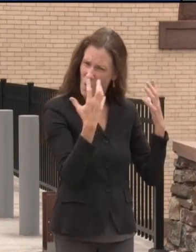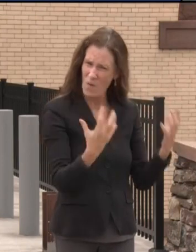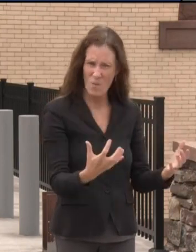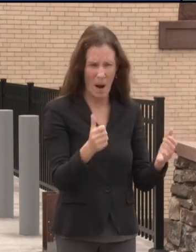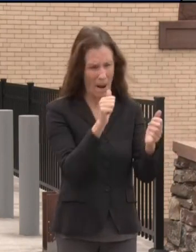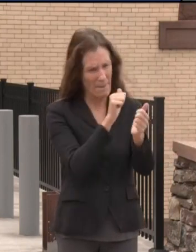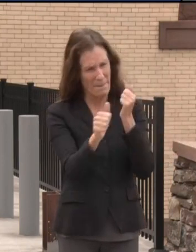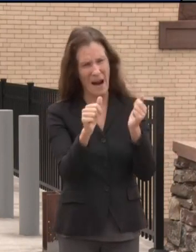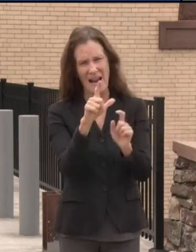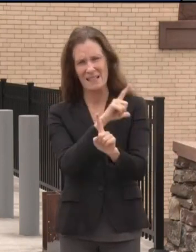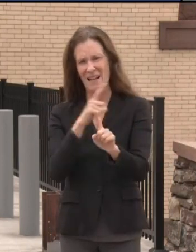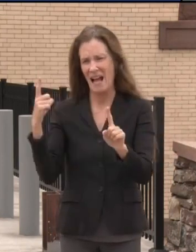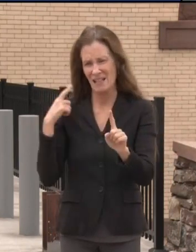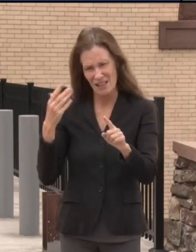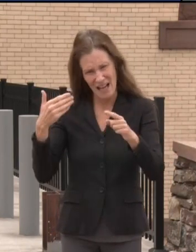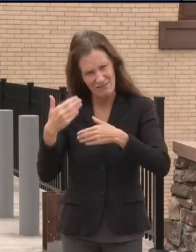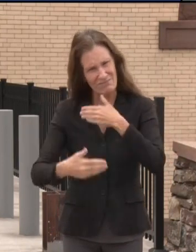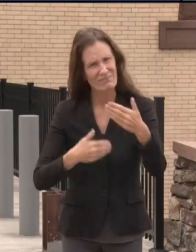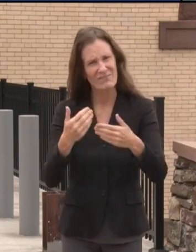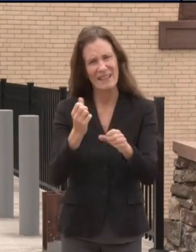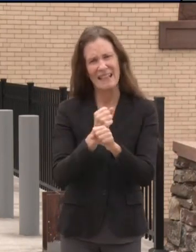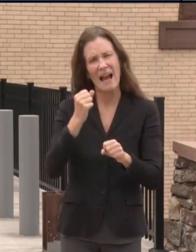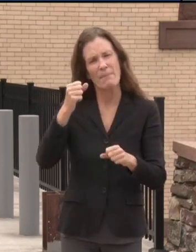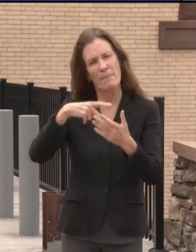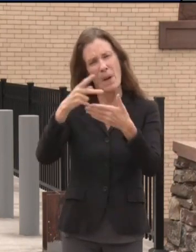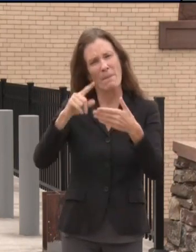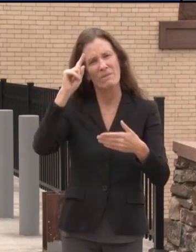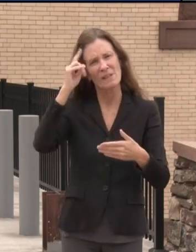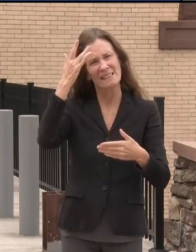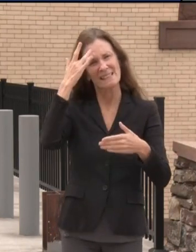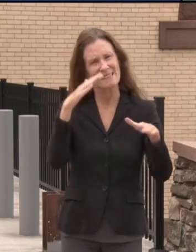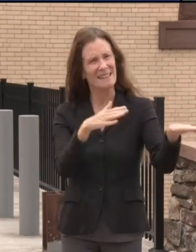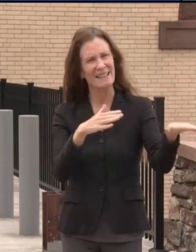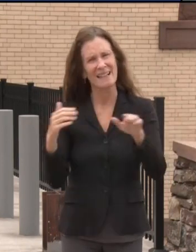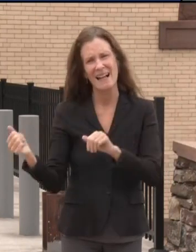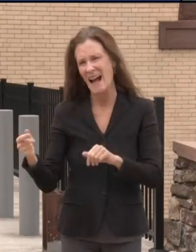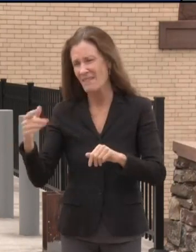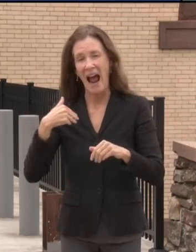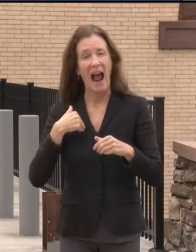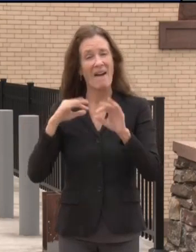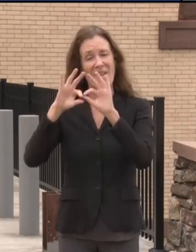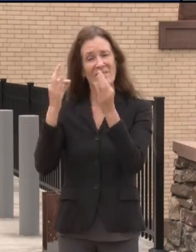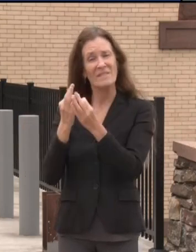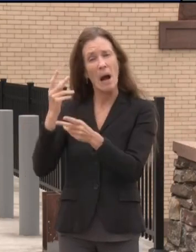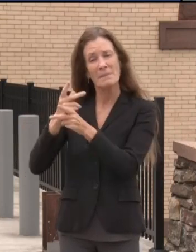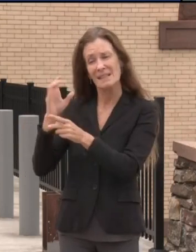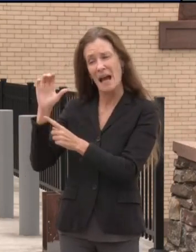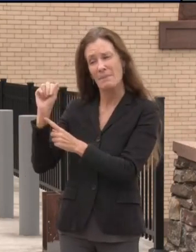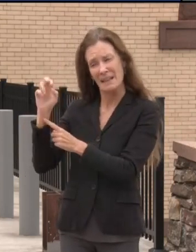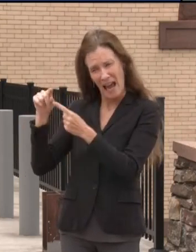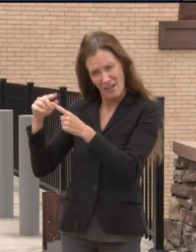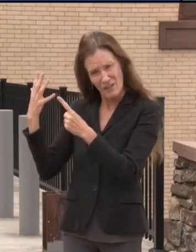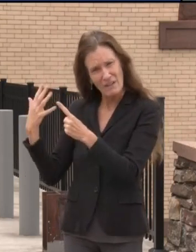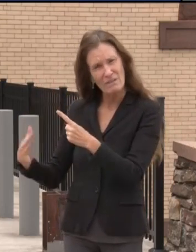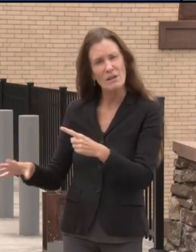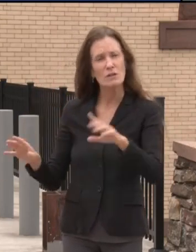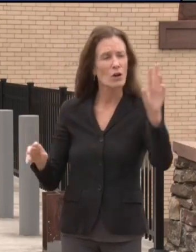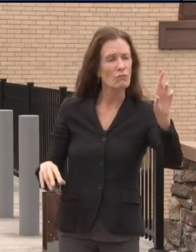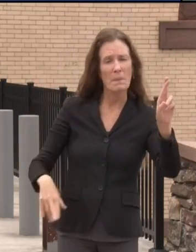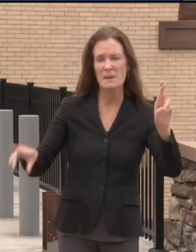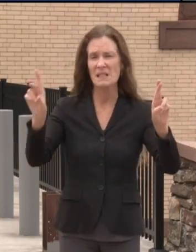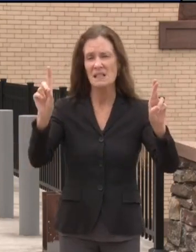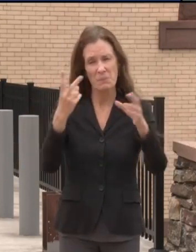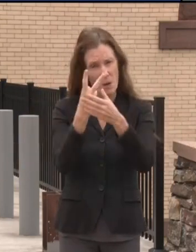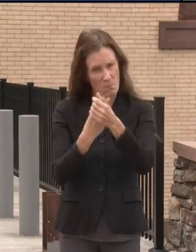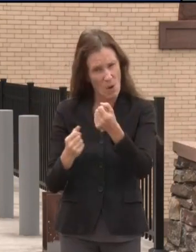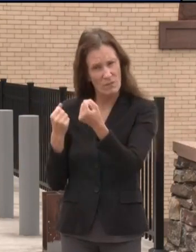in support of a program like the Family Care Act, which already has bipartisan and bicameral support to do just that. Thank you so much. And